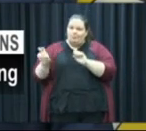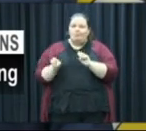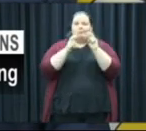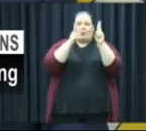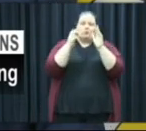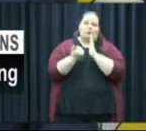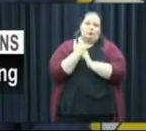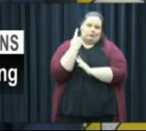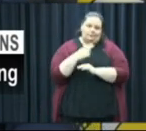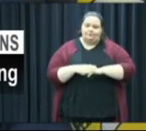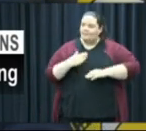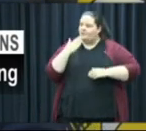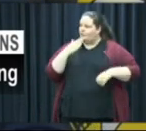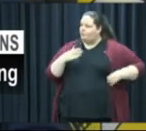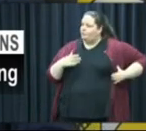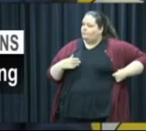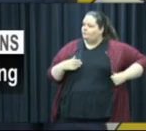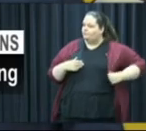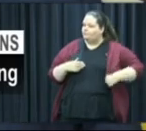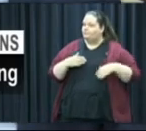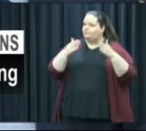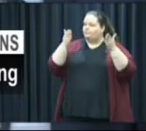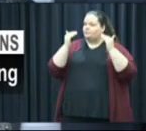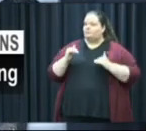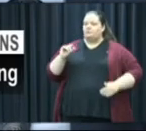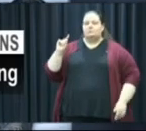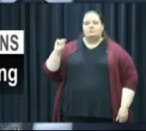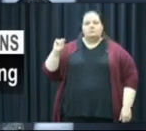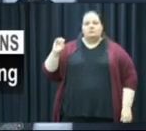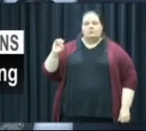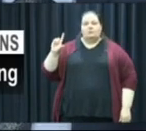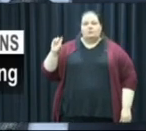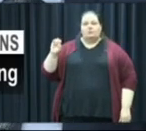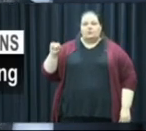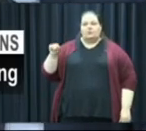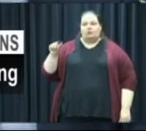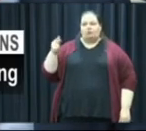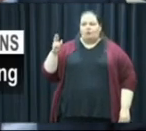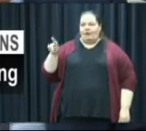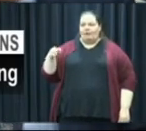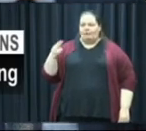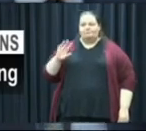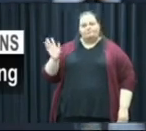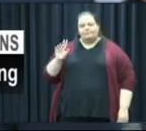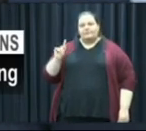Thank you, Premier. Thank you, Ms. Brown. David Coach, Telegraph Journal. Times Transcript.